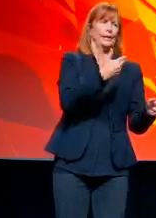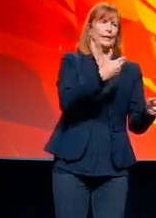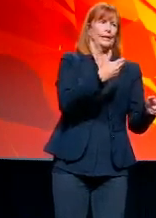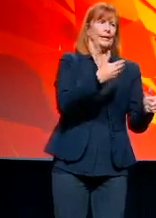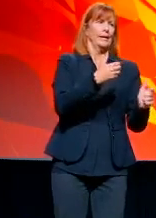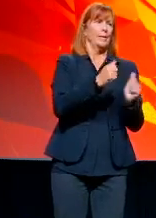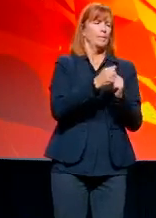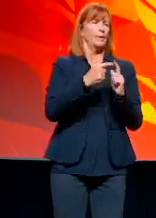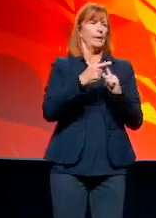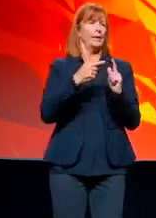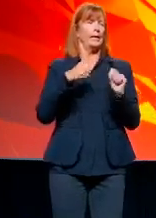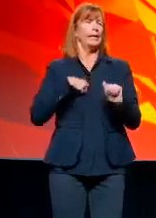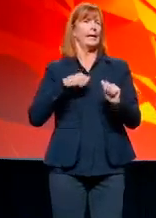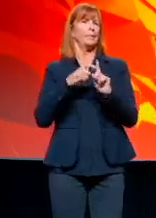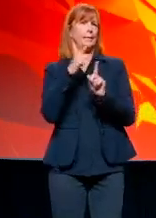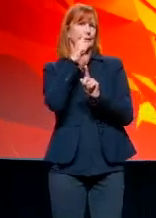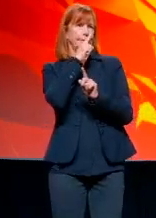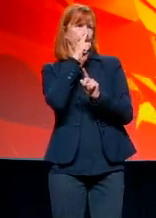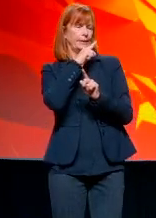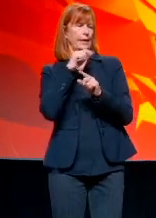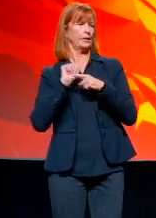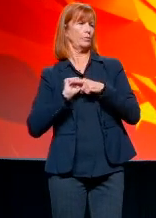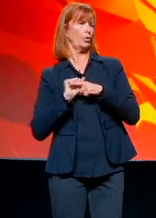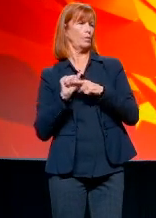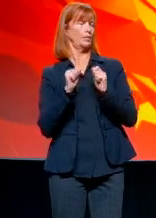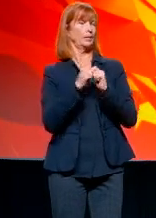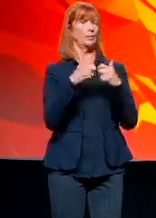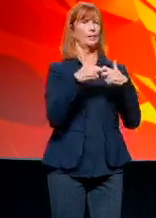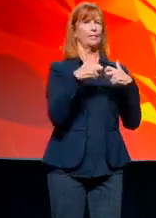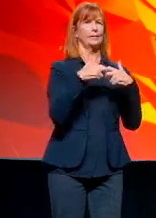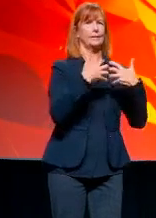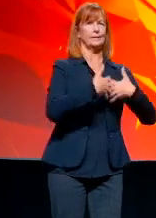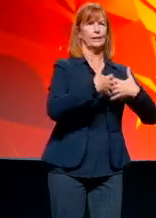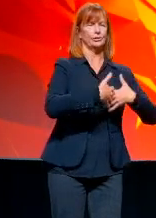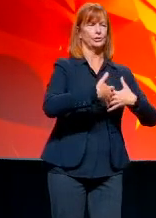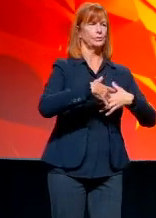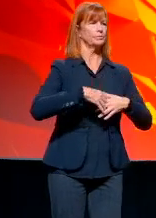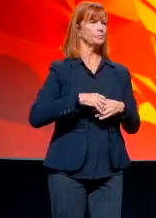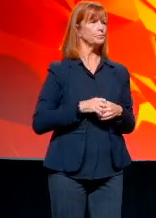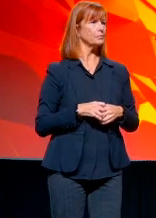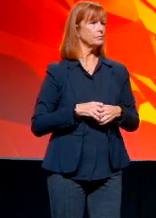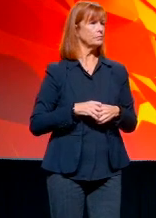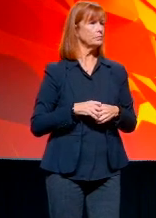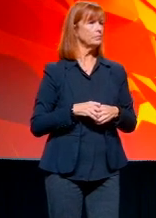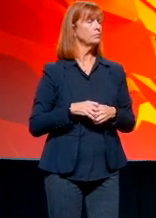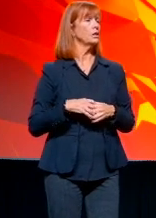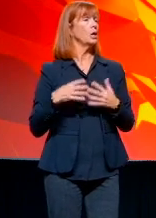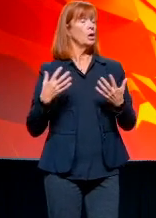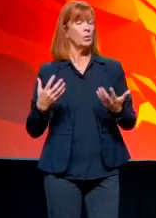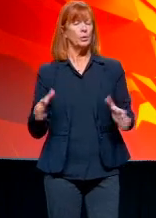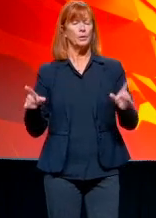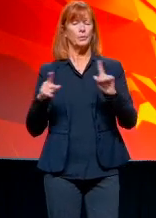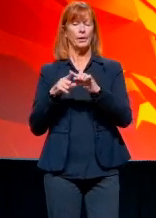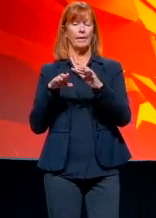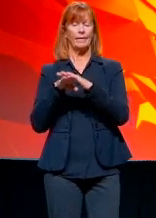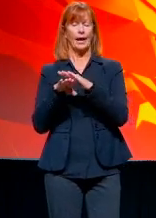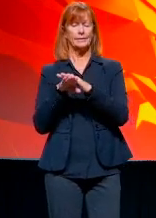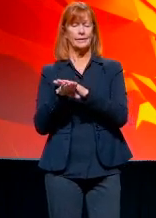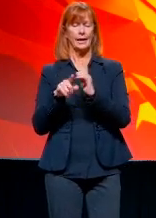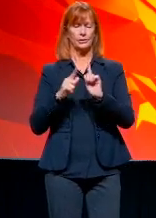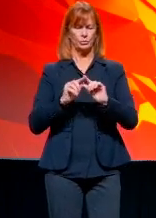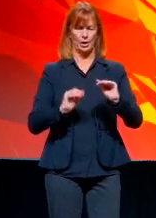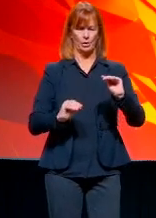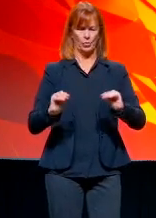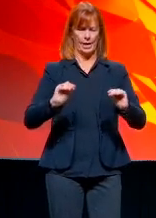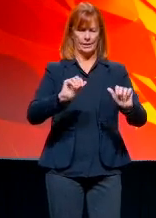property to be simulated properly with the physics engine. And once we have the assets, we place them, arrange them in